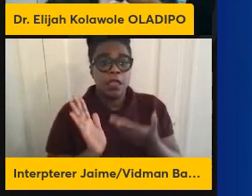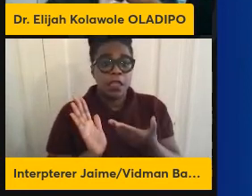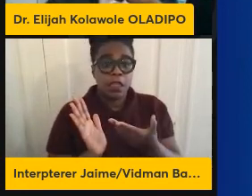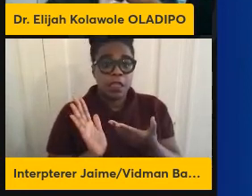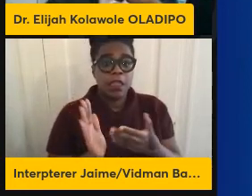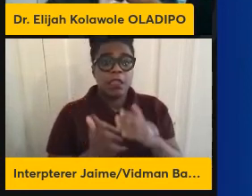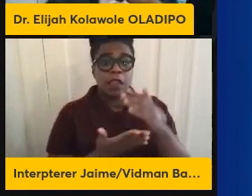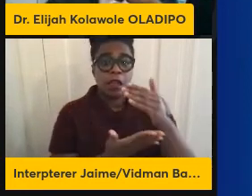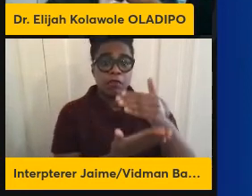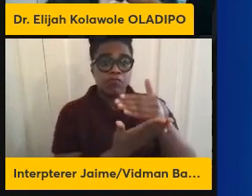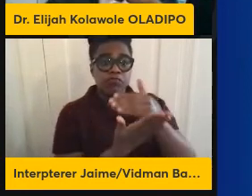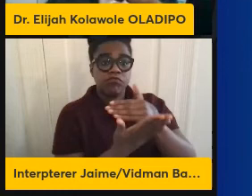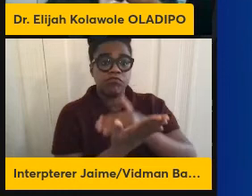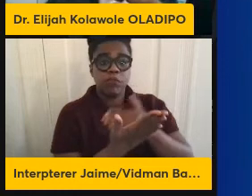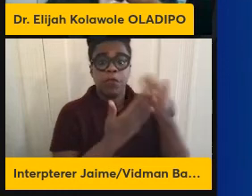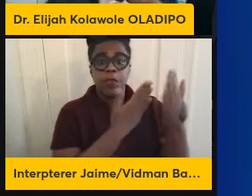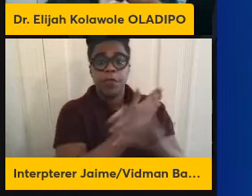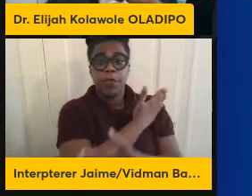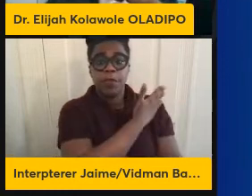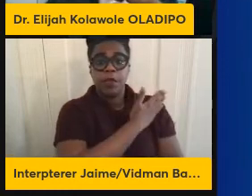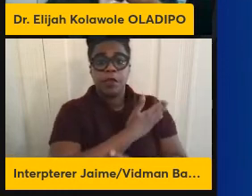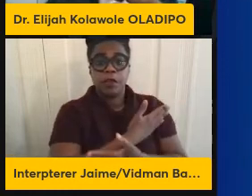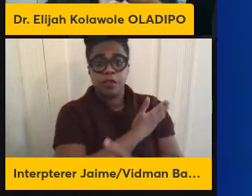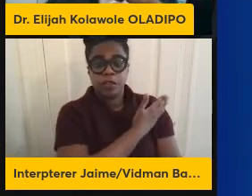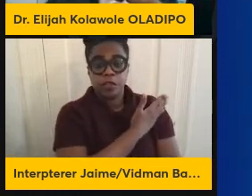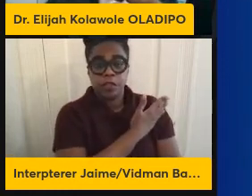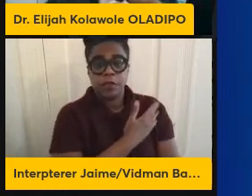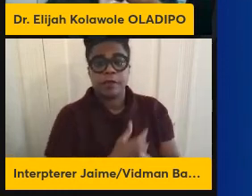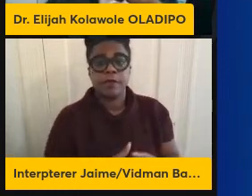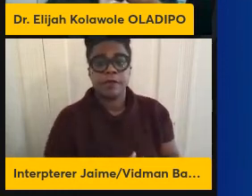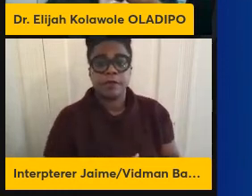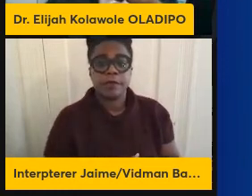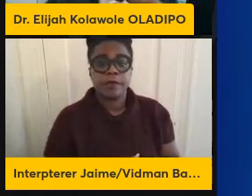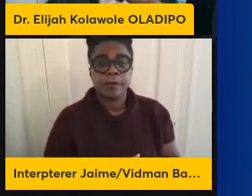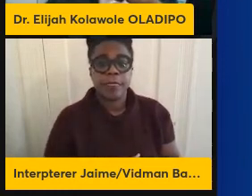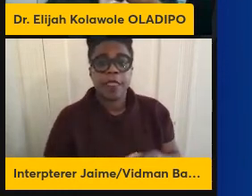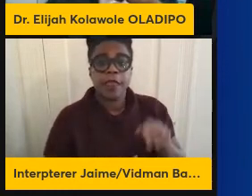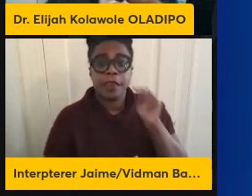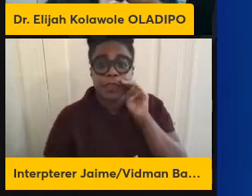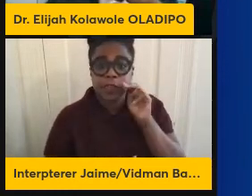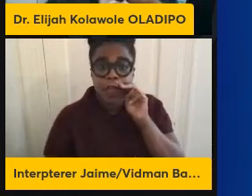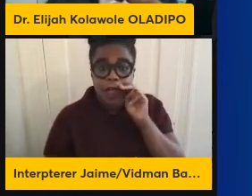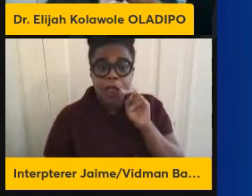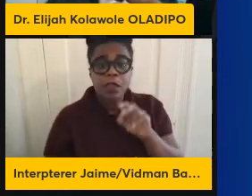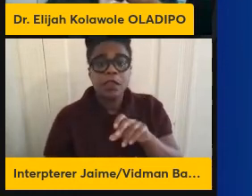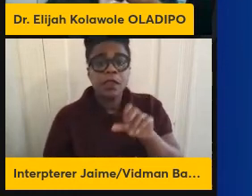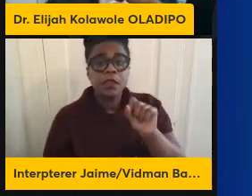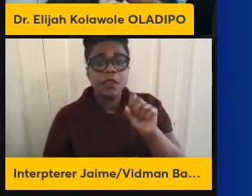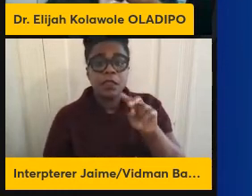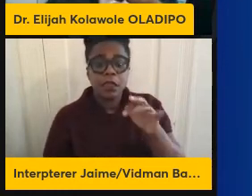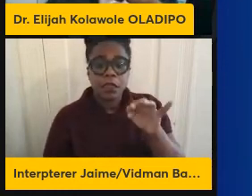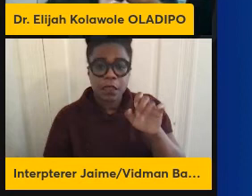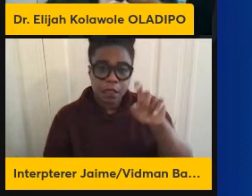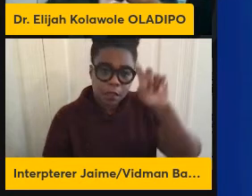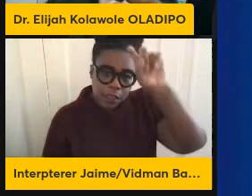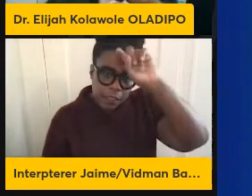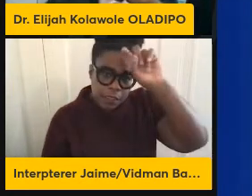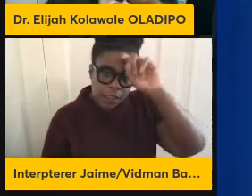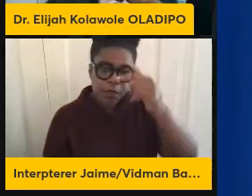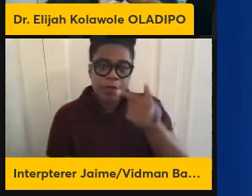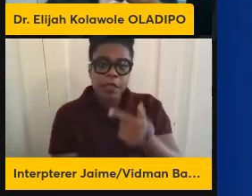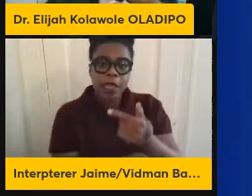on, as at the time we have isolate from Nigeria, Senegal, Egypt,